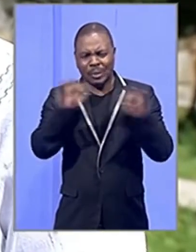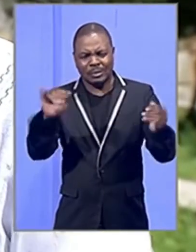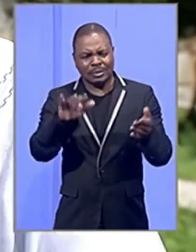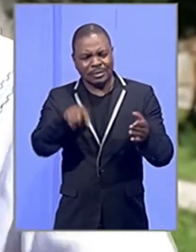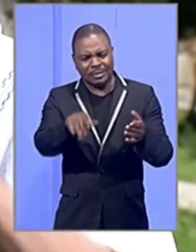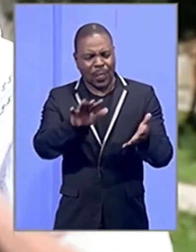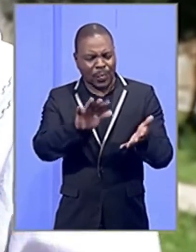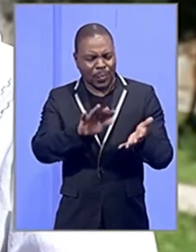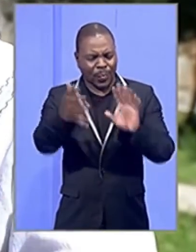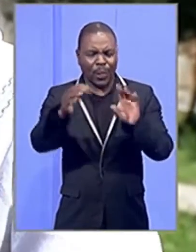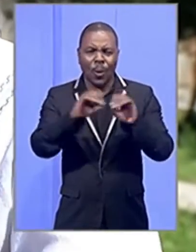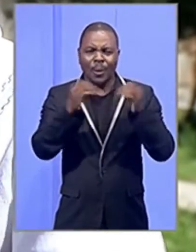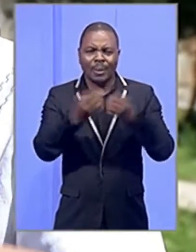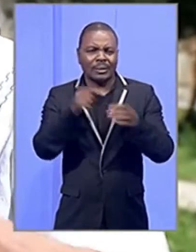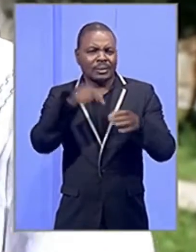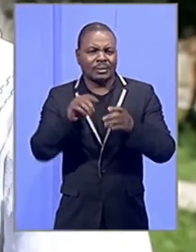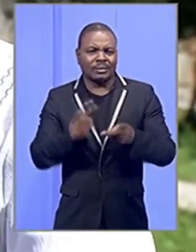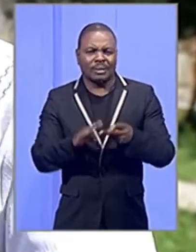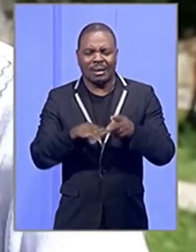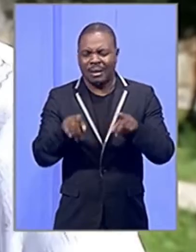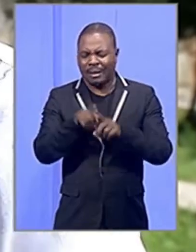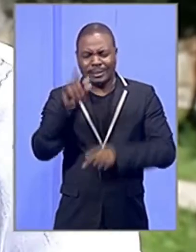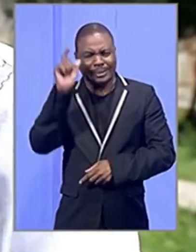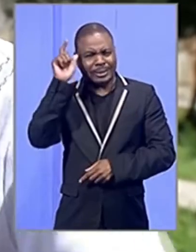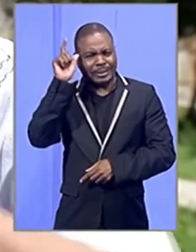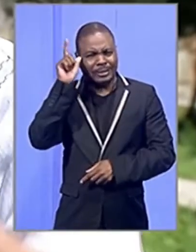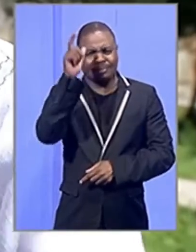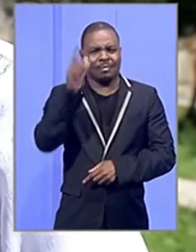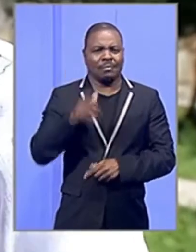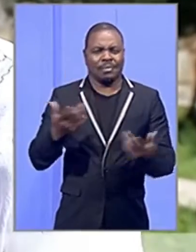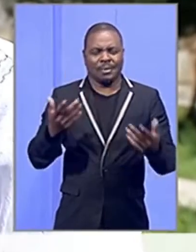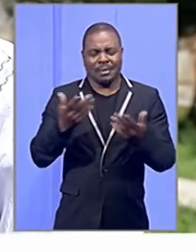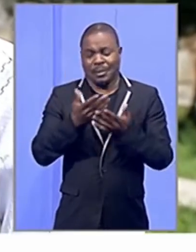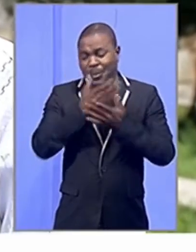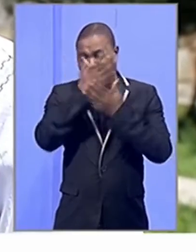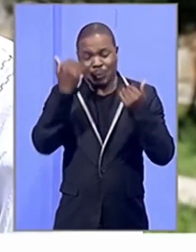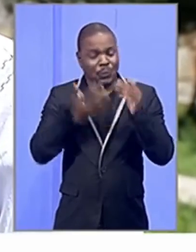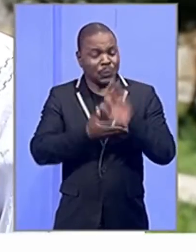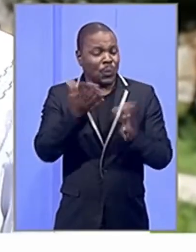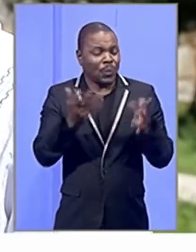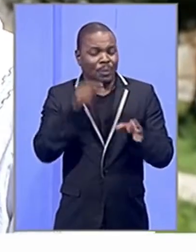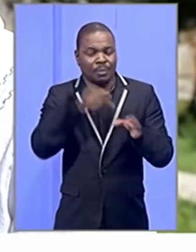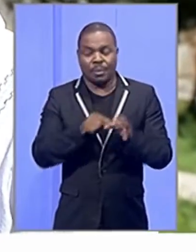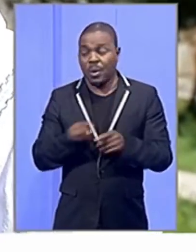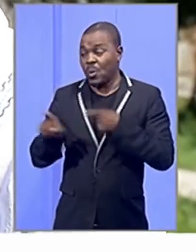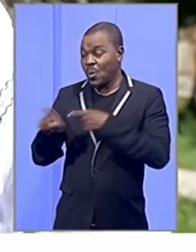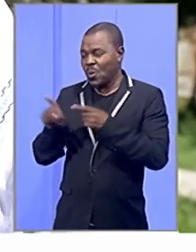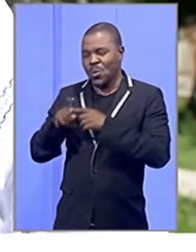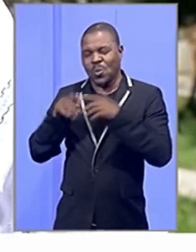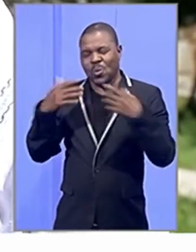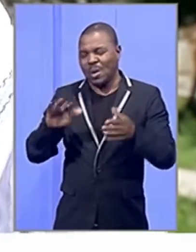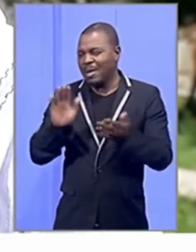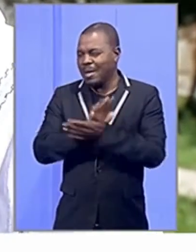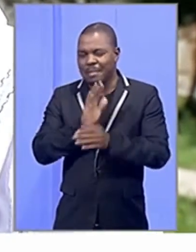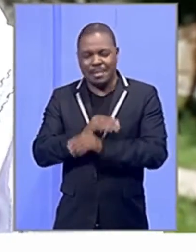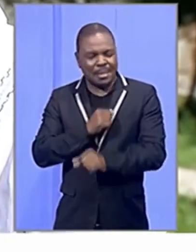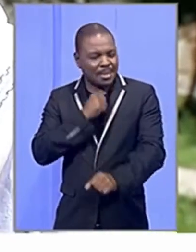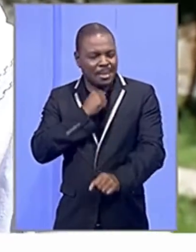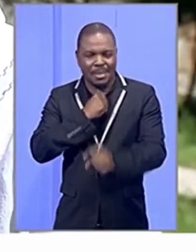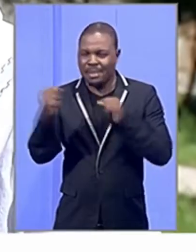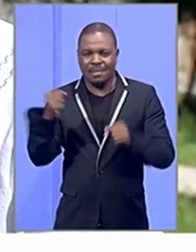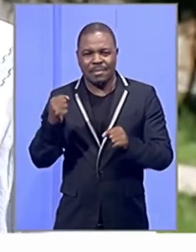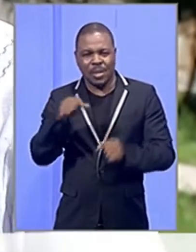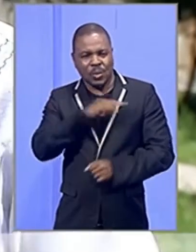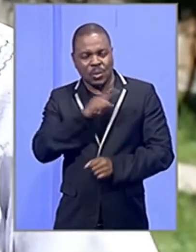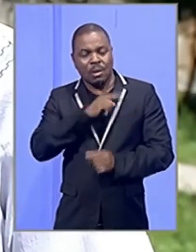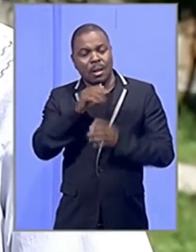organization and sort of riding it like some devil, nobody knows where to. He would be very unhappy with the performance of